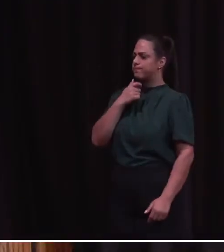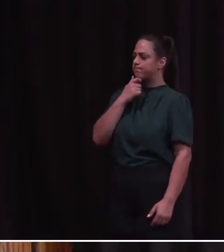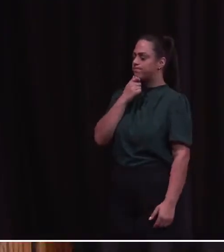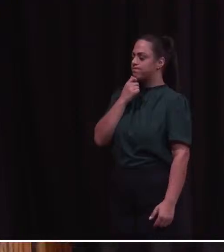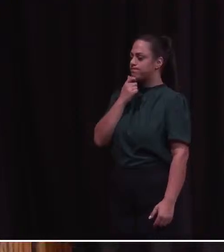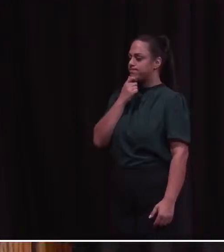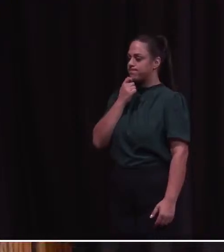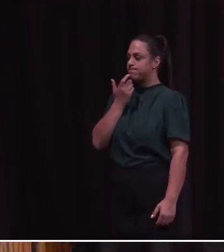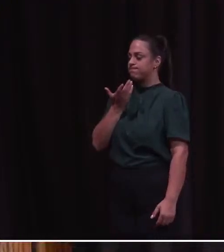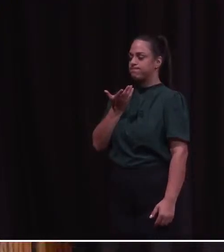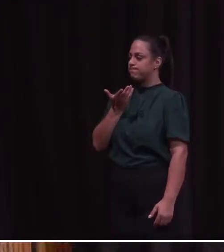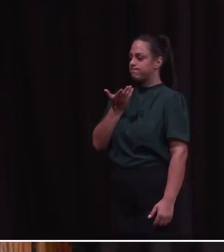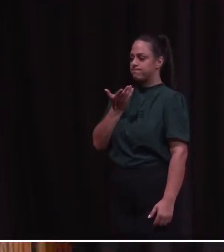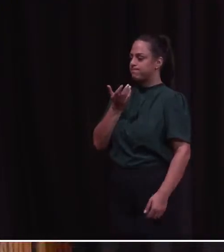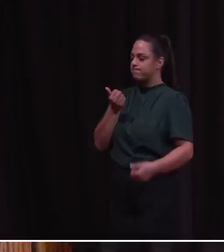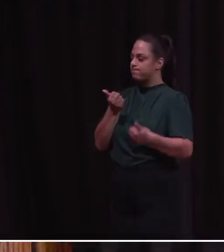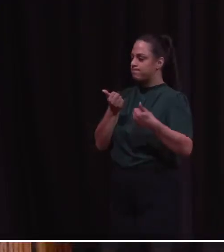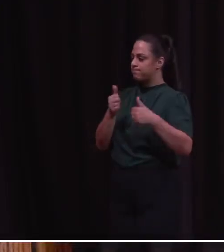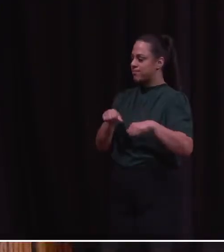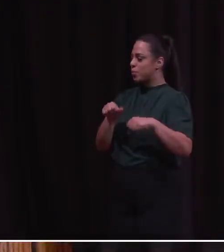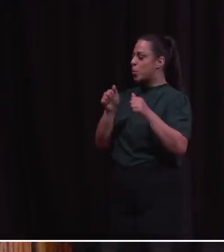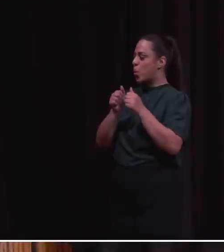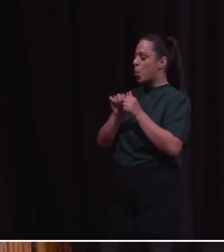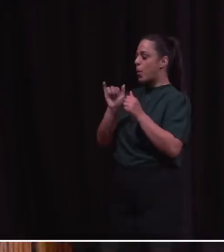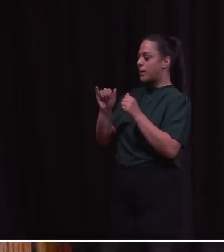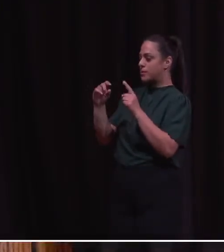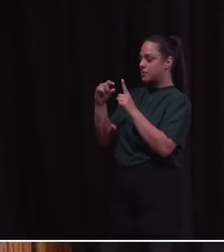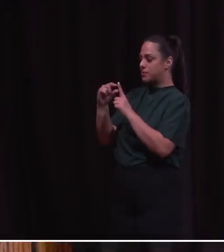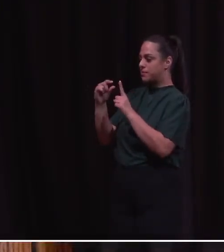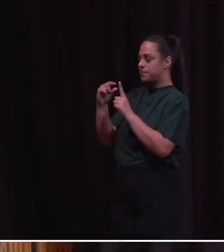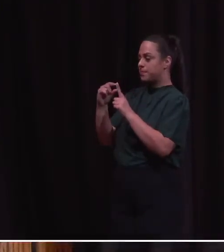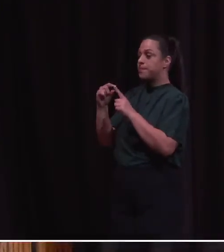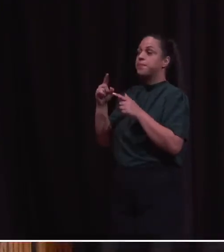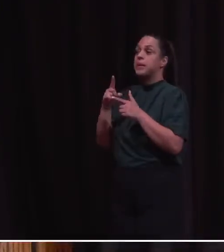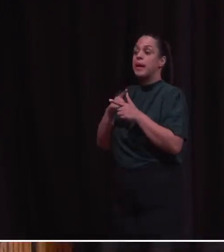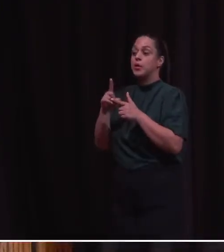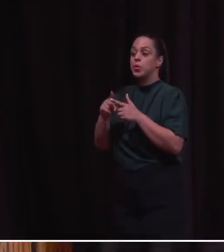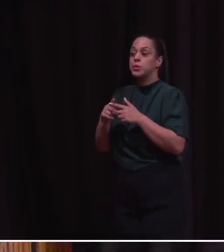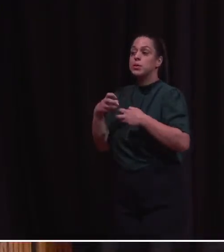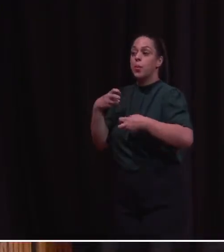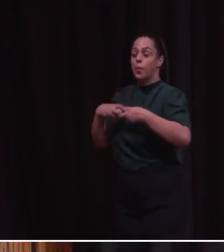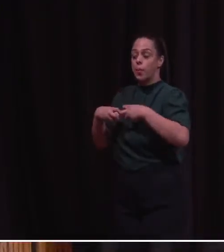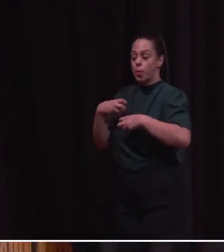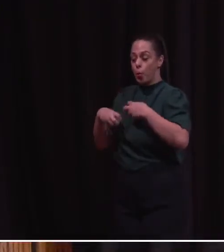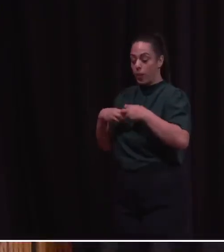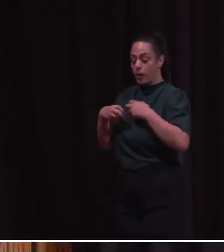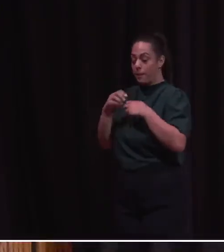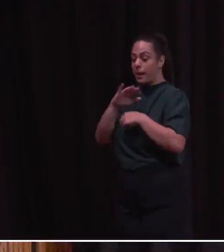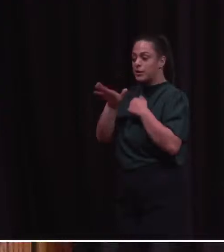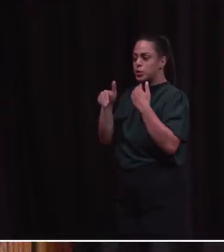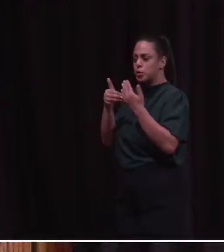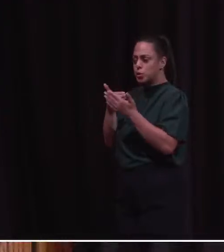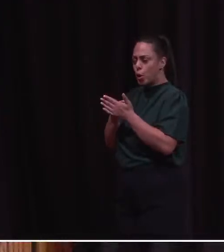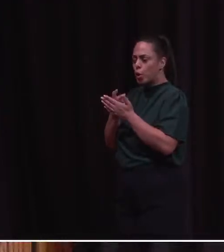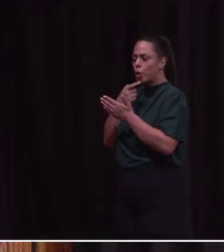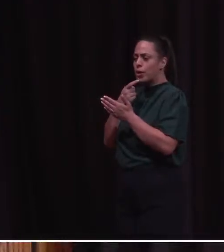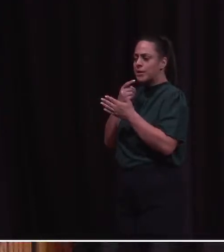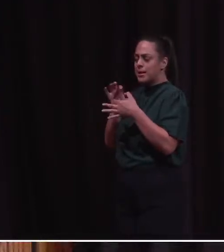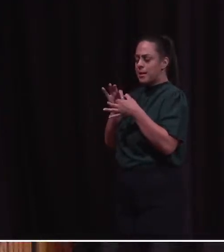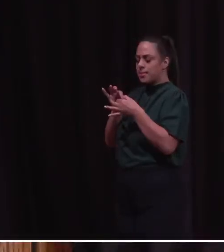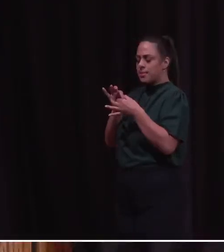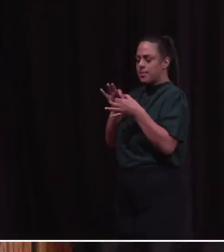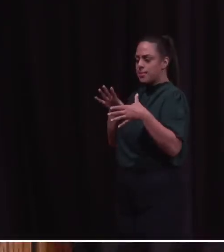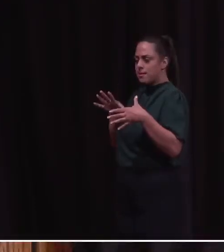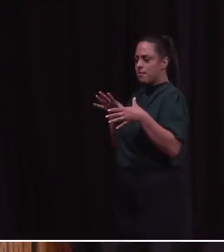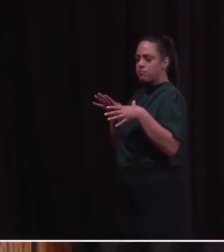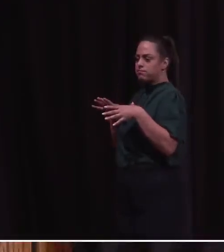decolonize, but when we reduce everything to decolonize, what it says about